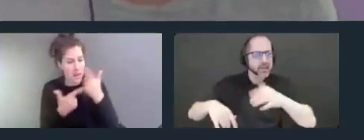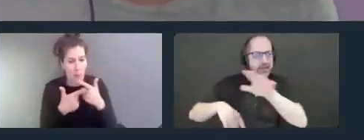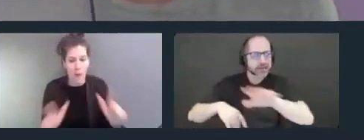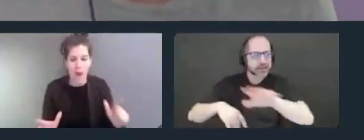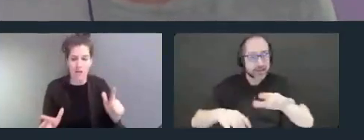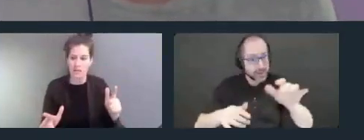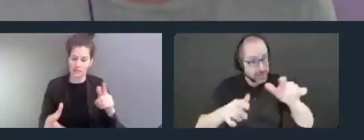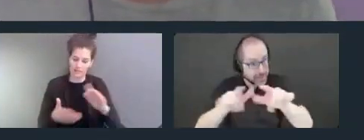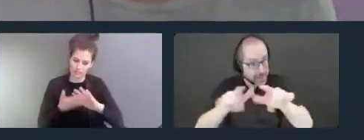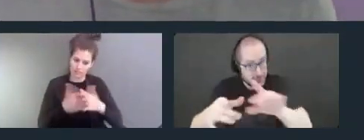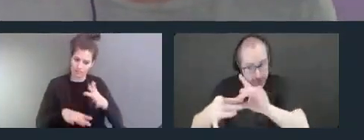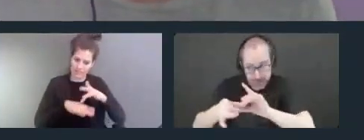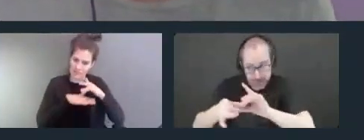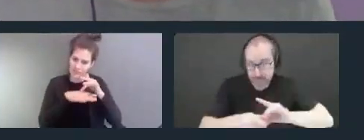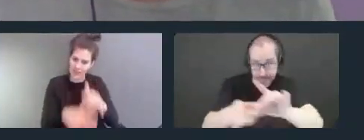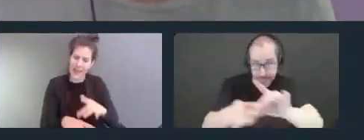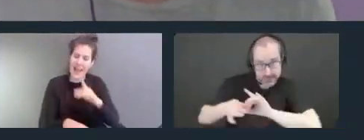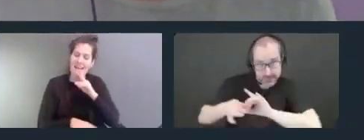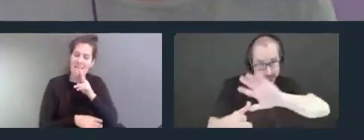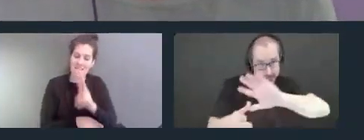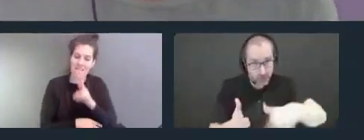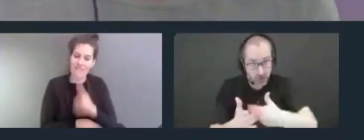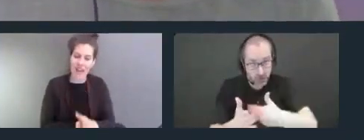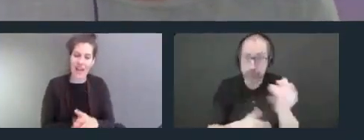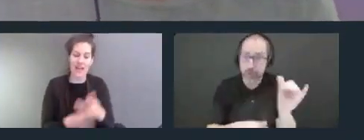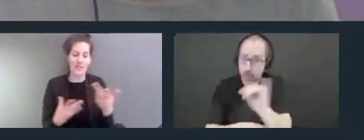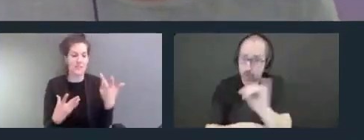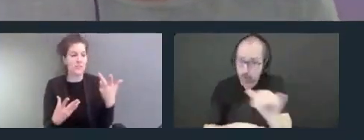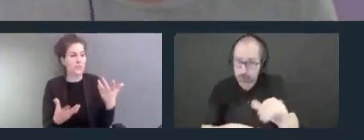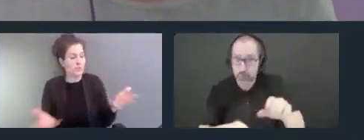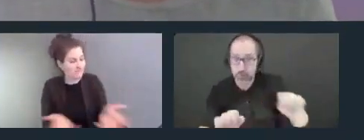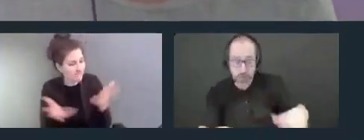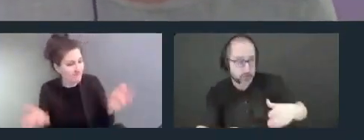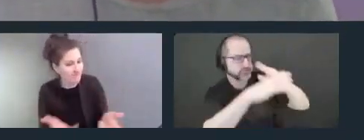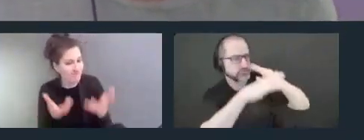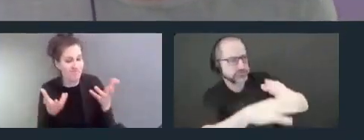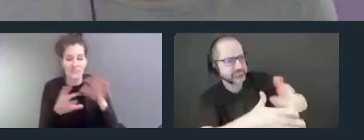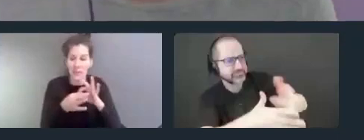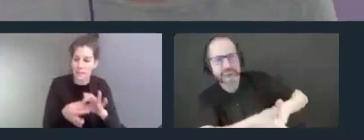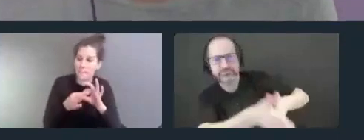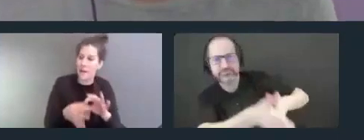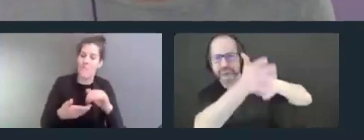all, but also acts as a barrier to essential services to so